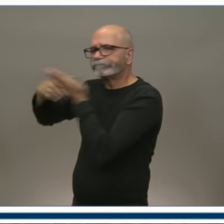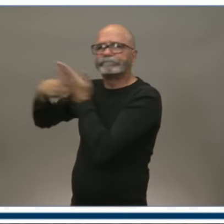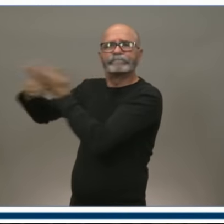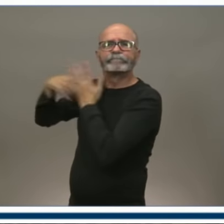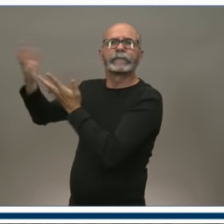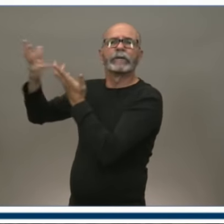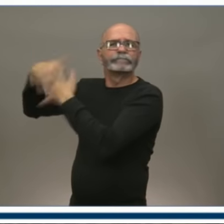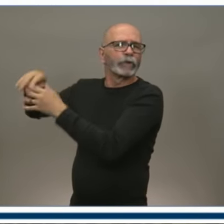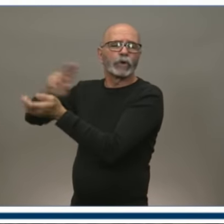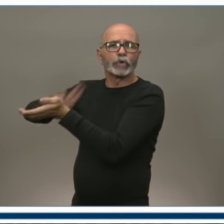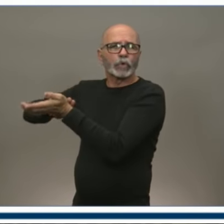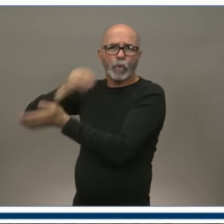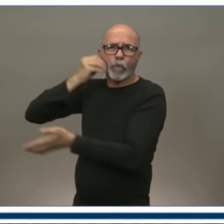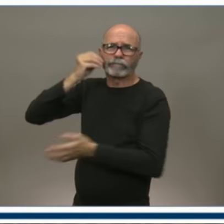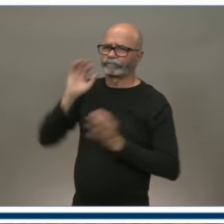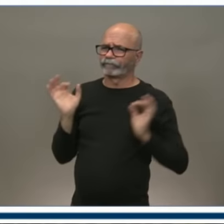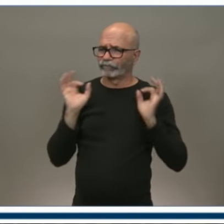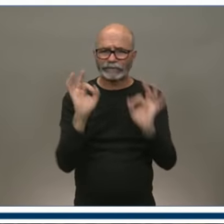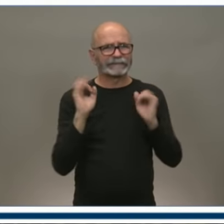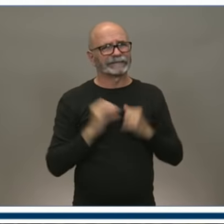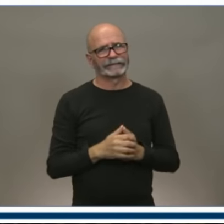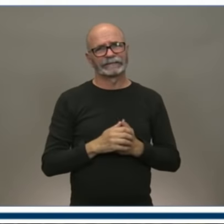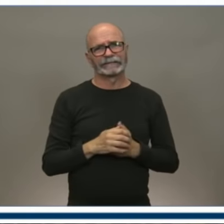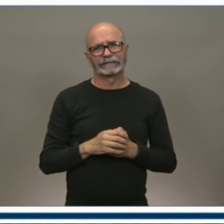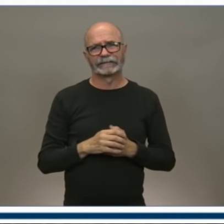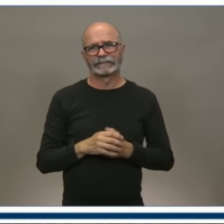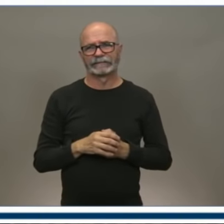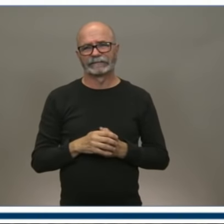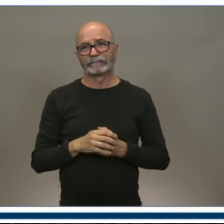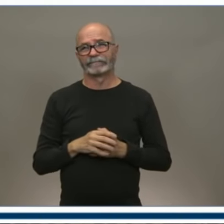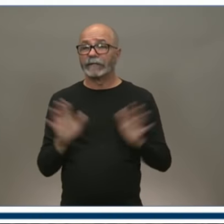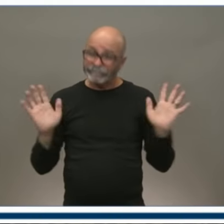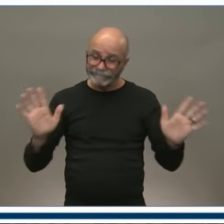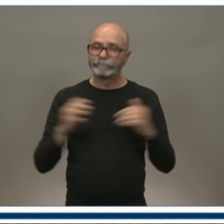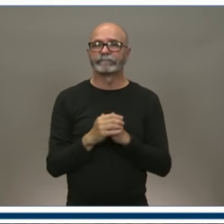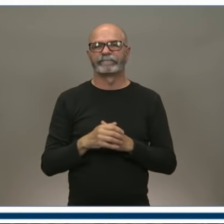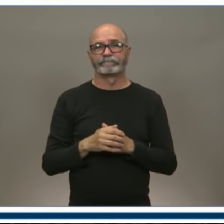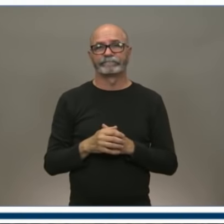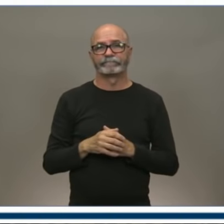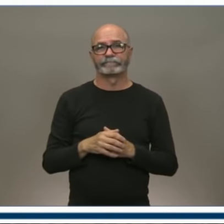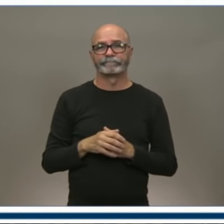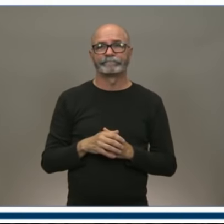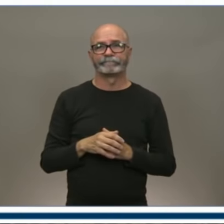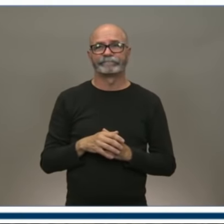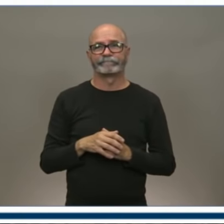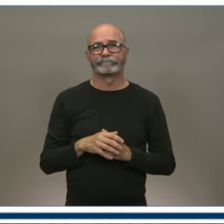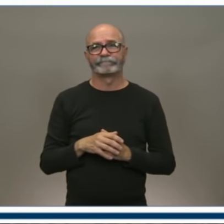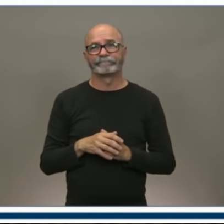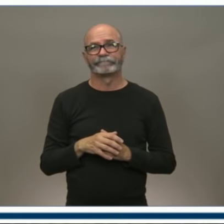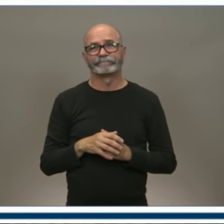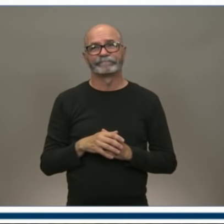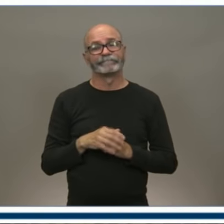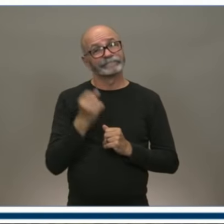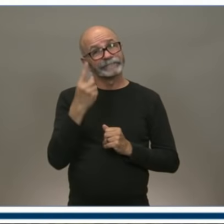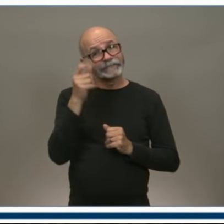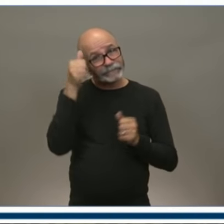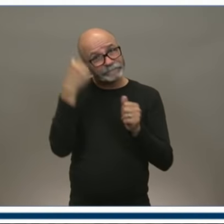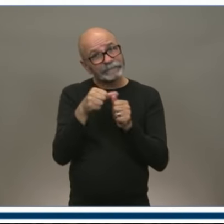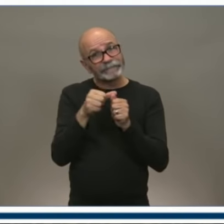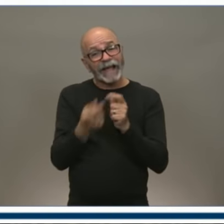of our work with the continuing care sector. But I keep coming back to that despite all the things we have in